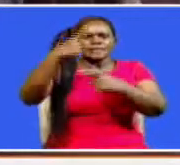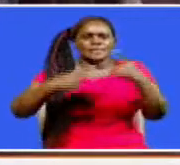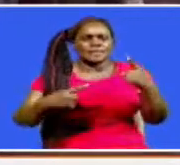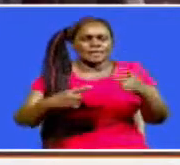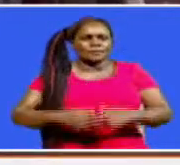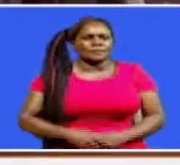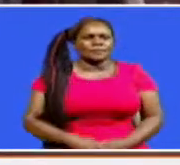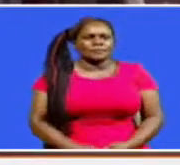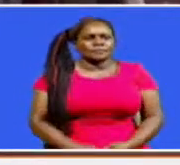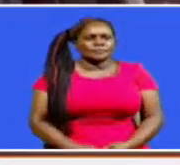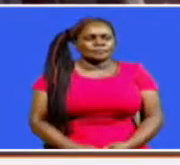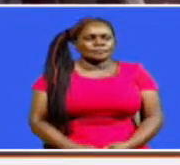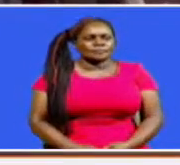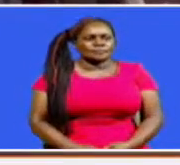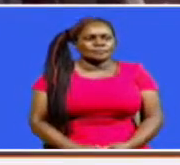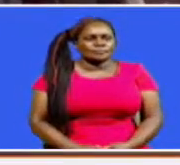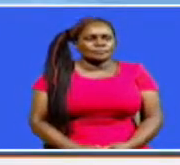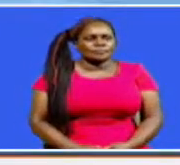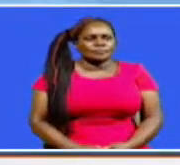under committee.